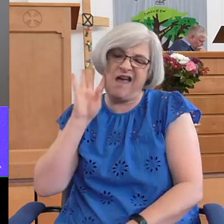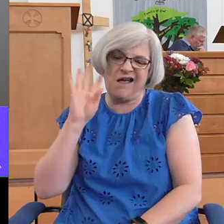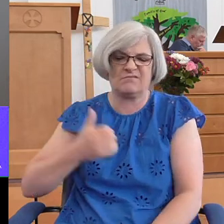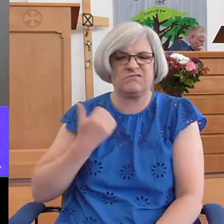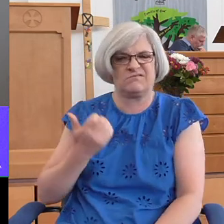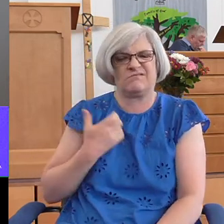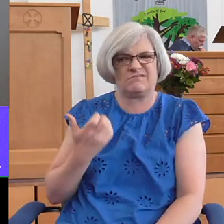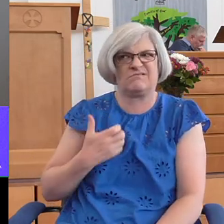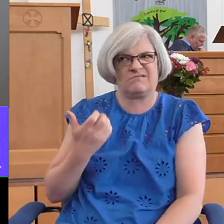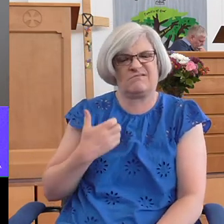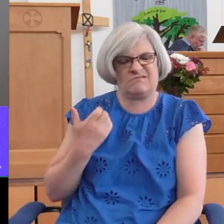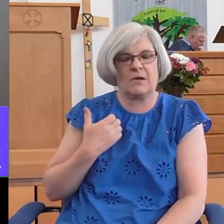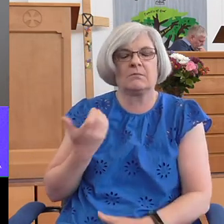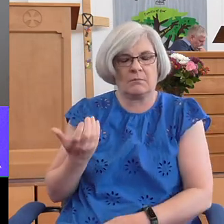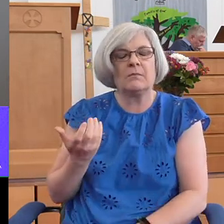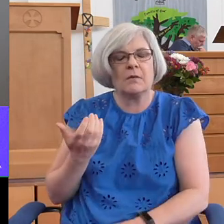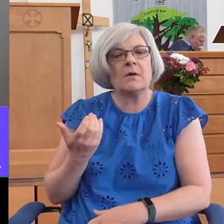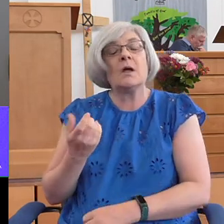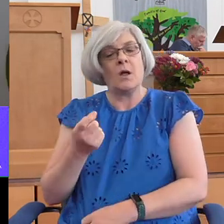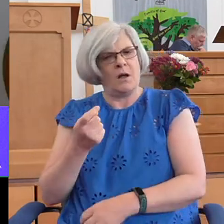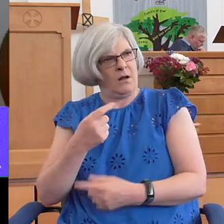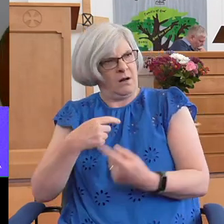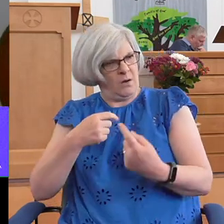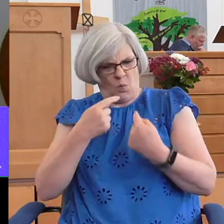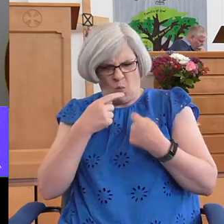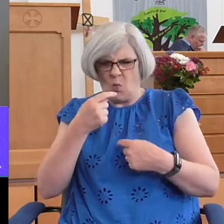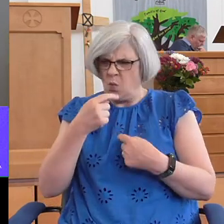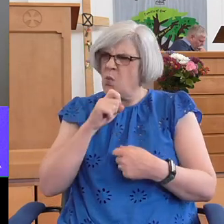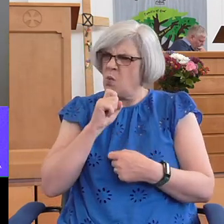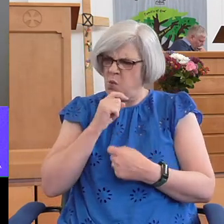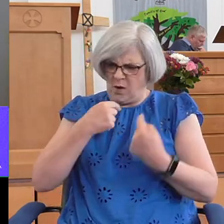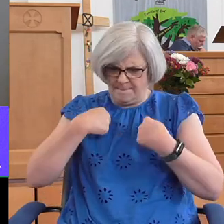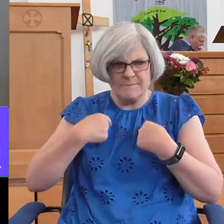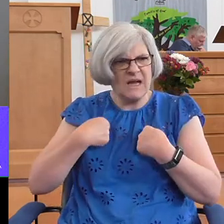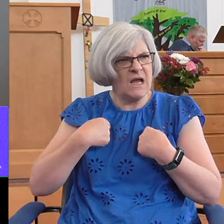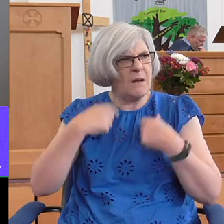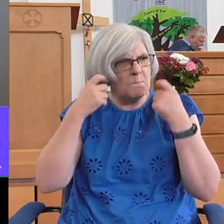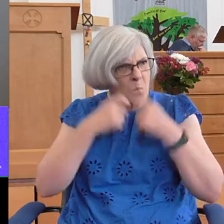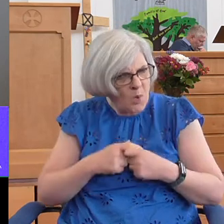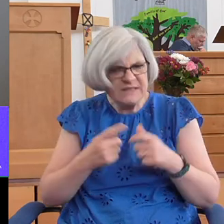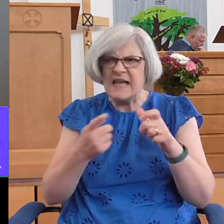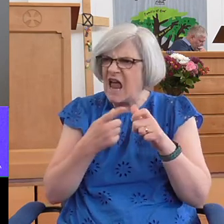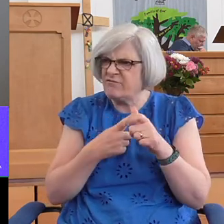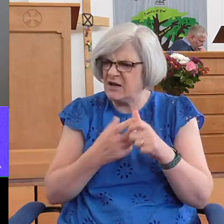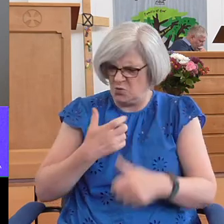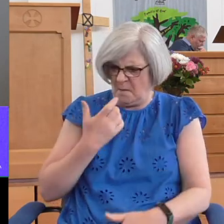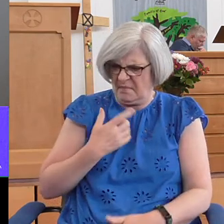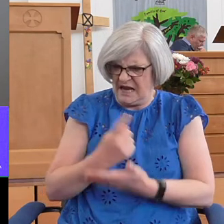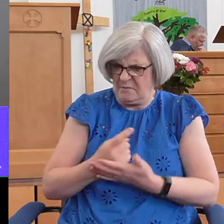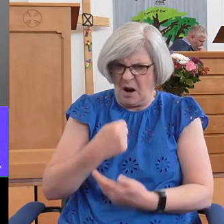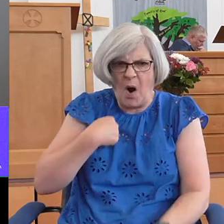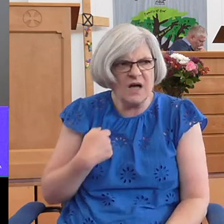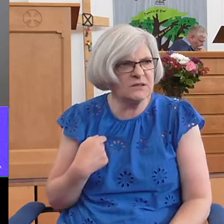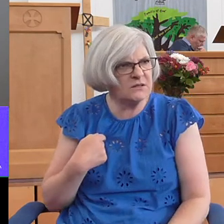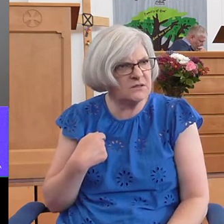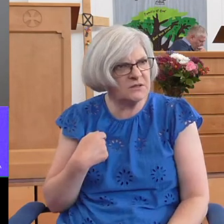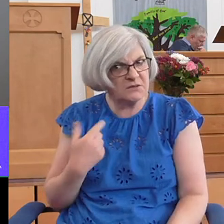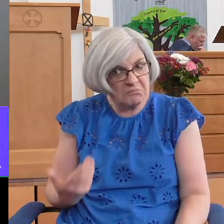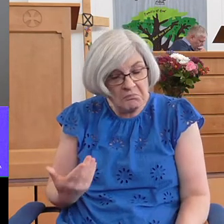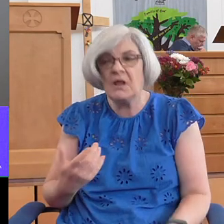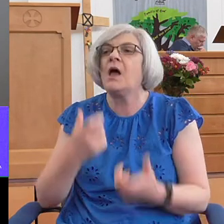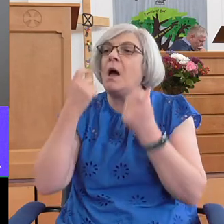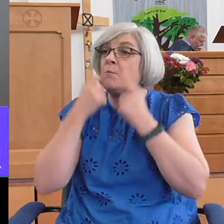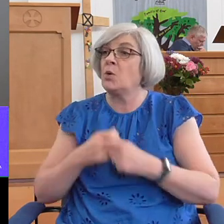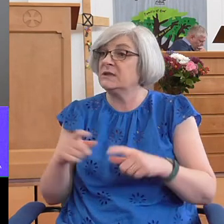him. Who are we that you should grumble against us?" Moses